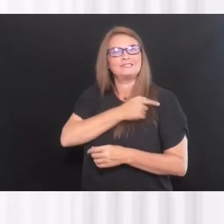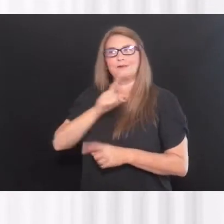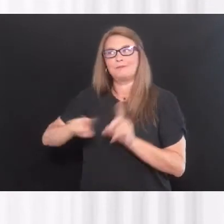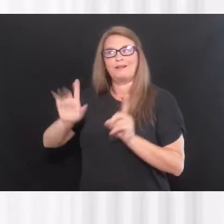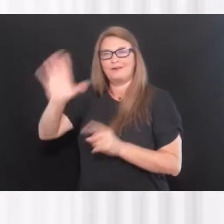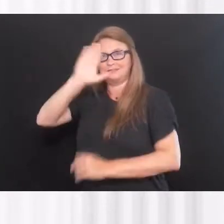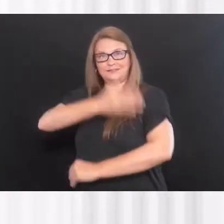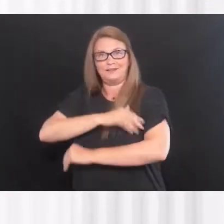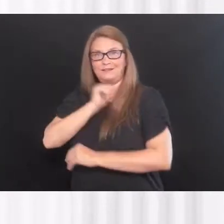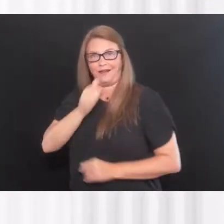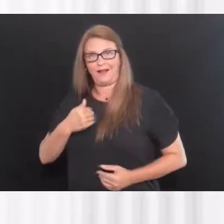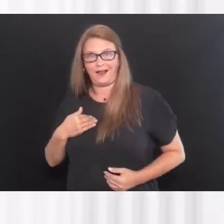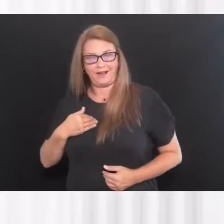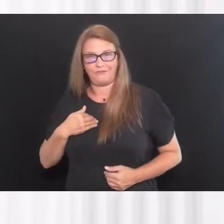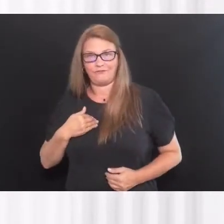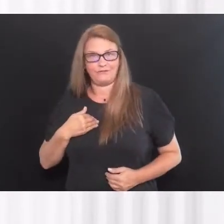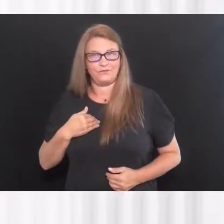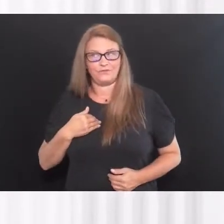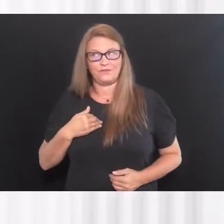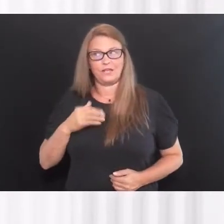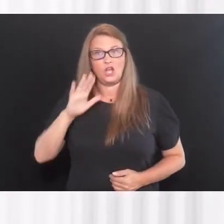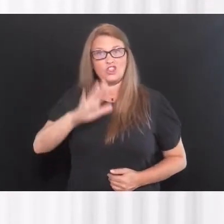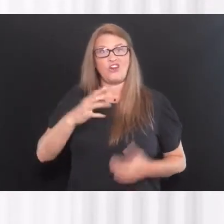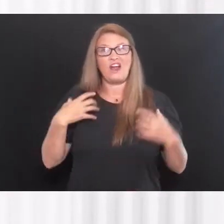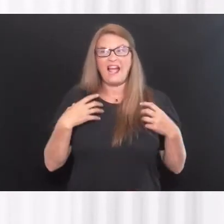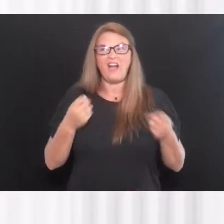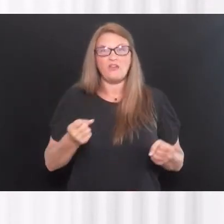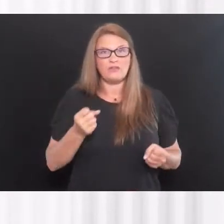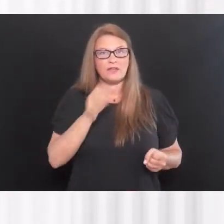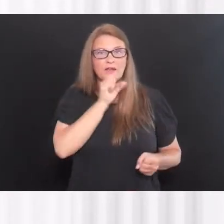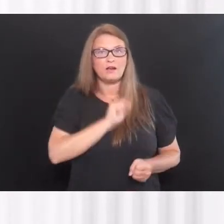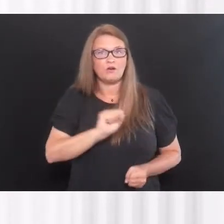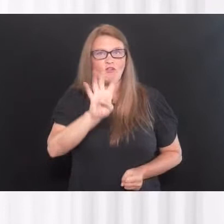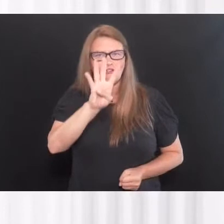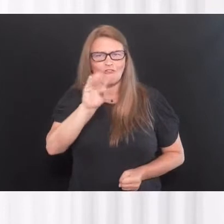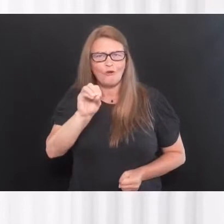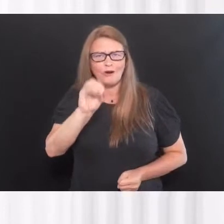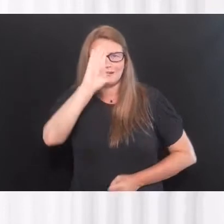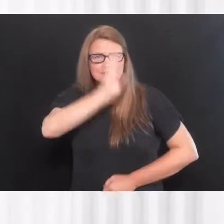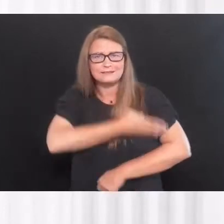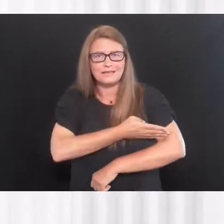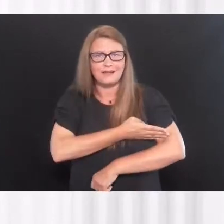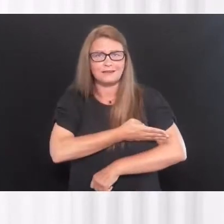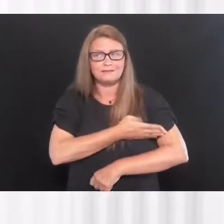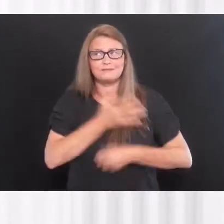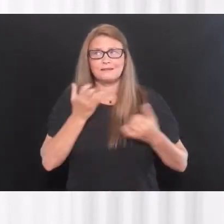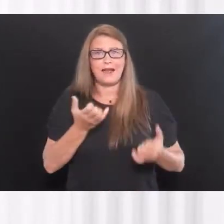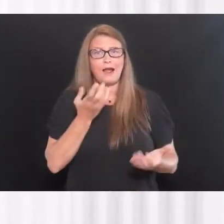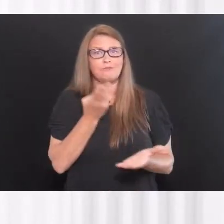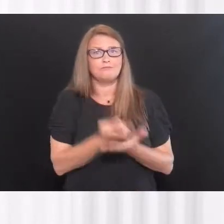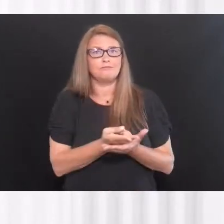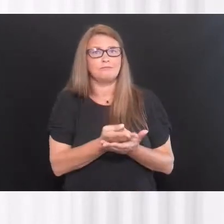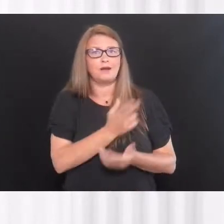something horrible to their healthy 40-year-old son. So that's the take-home message.